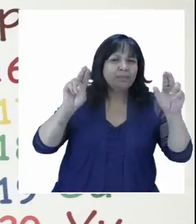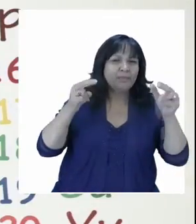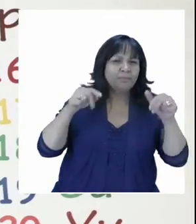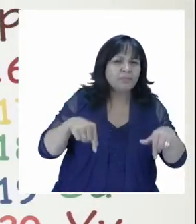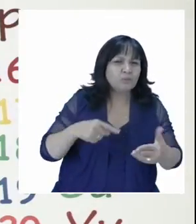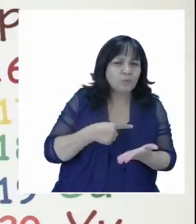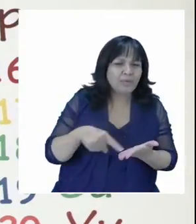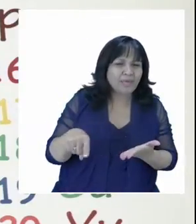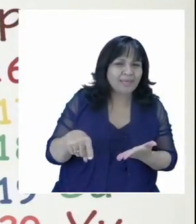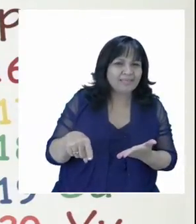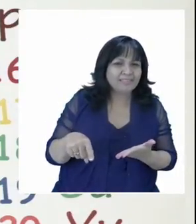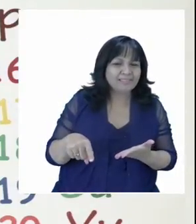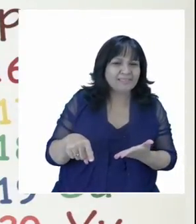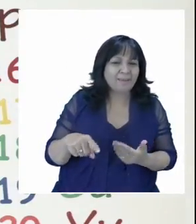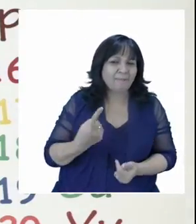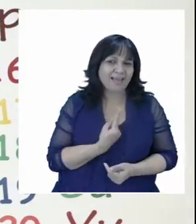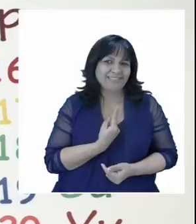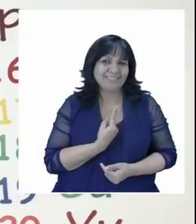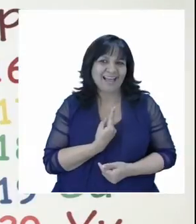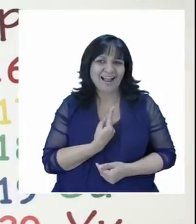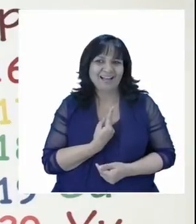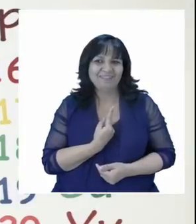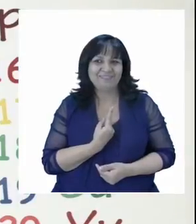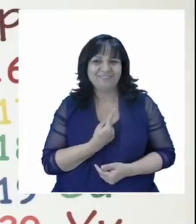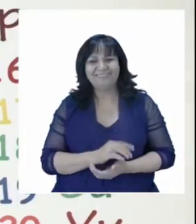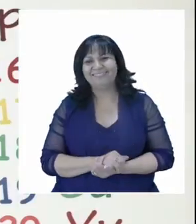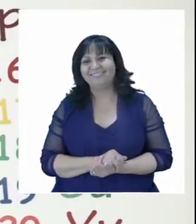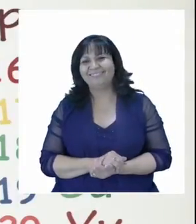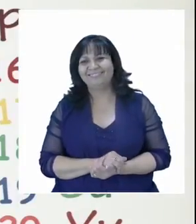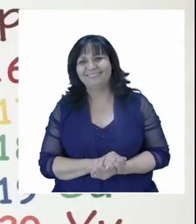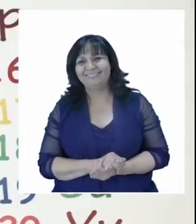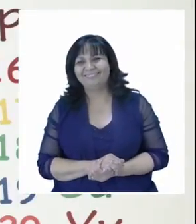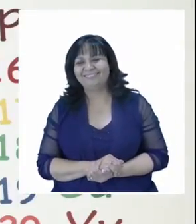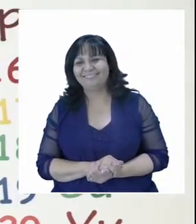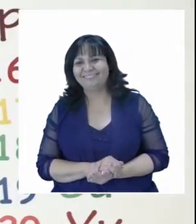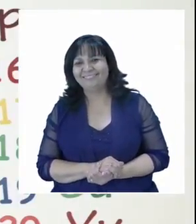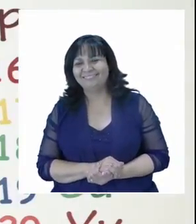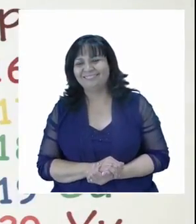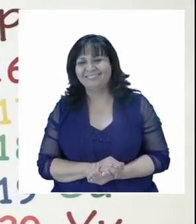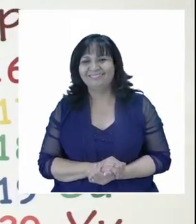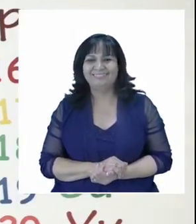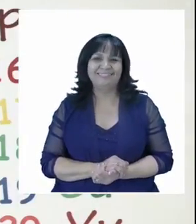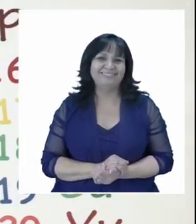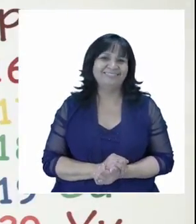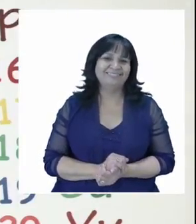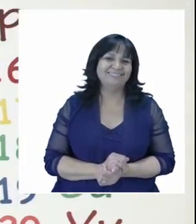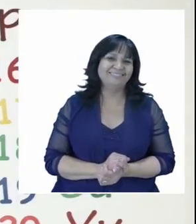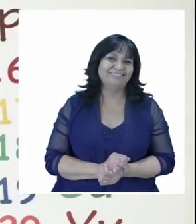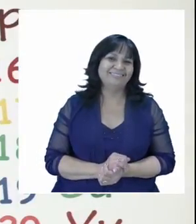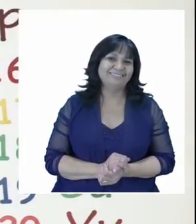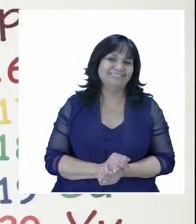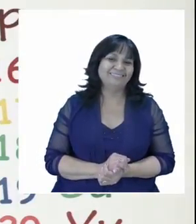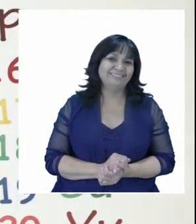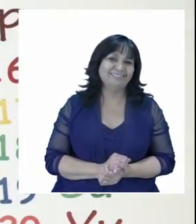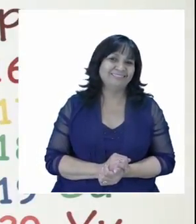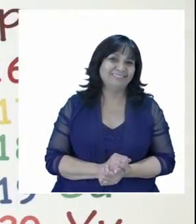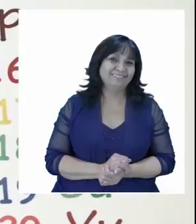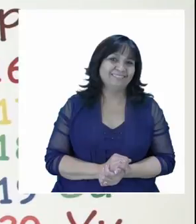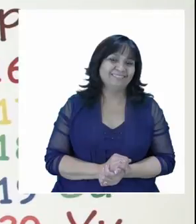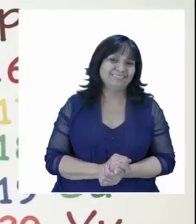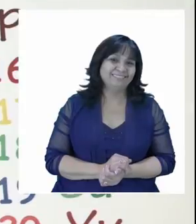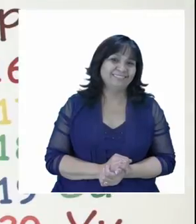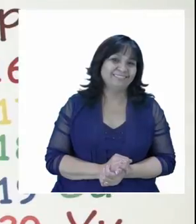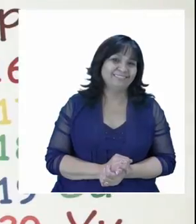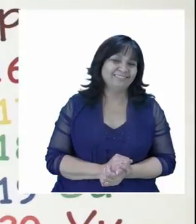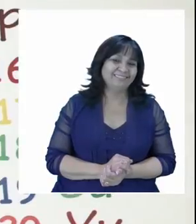week is myself. And before we get